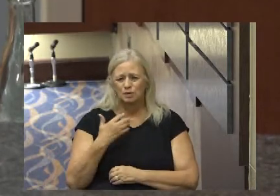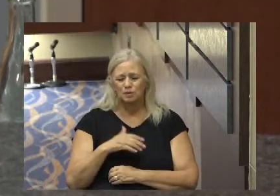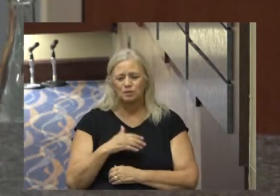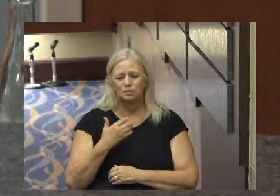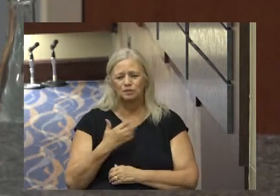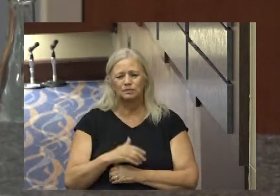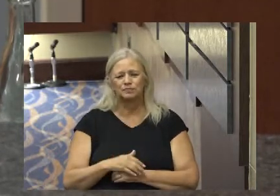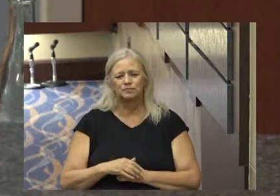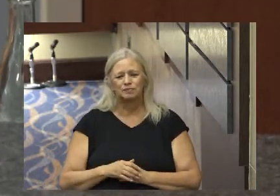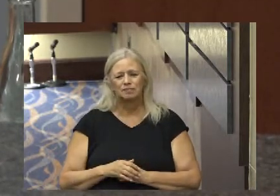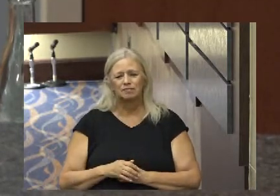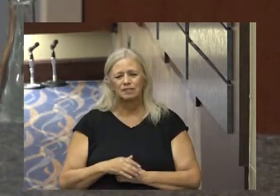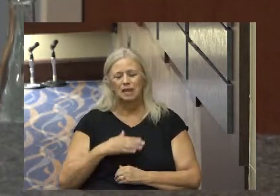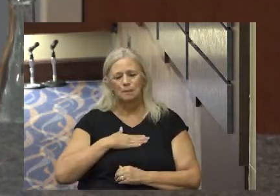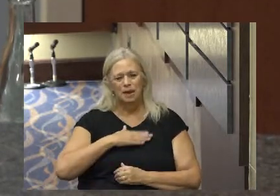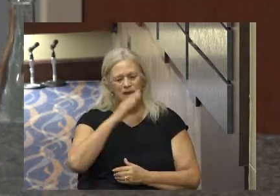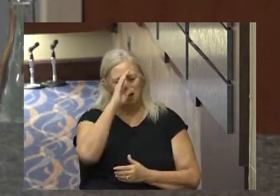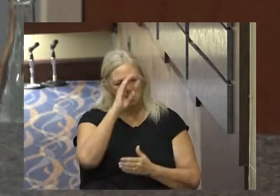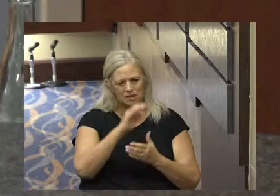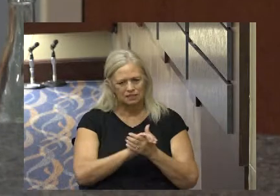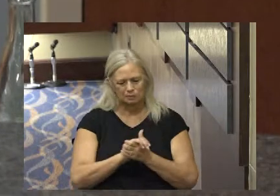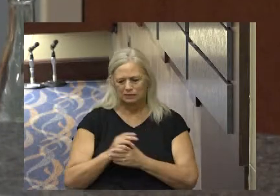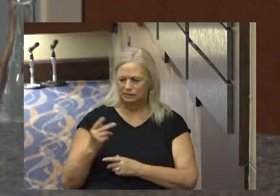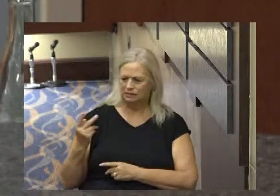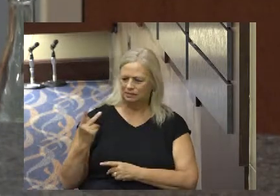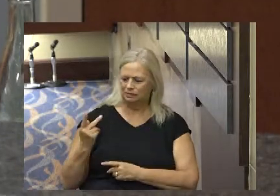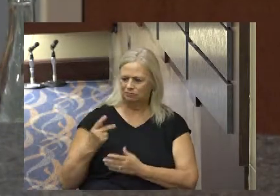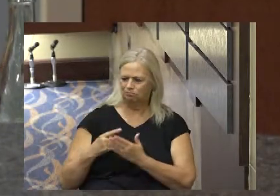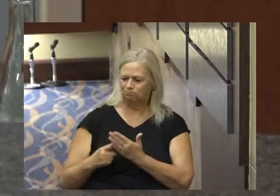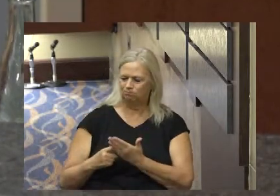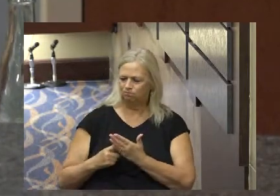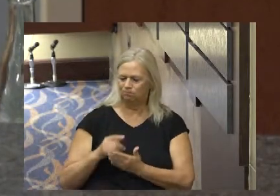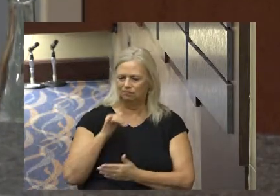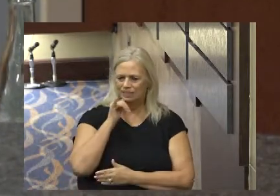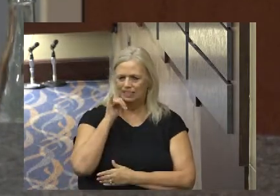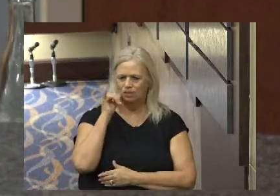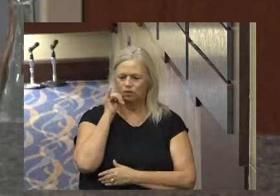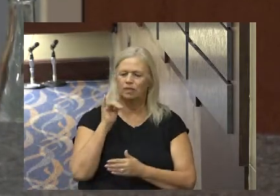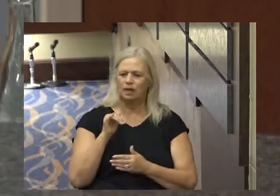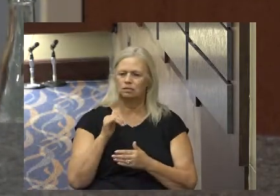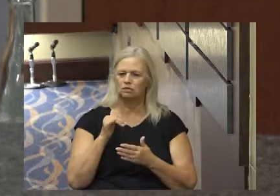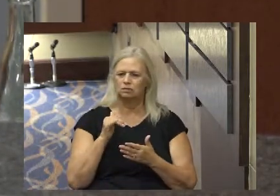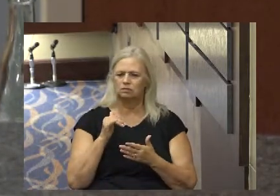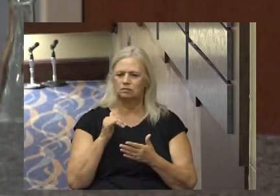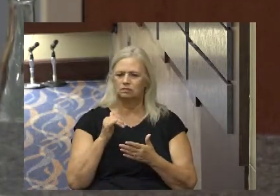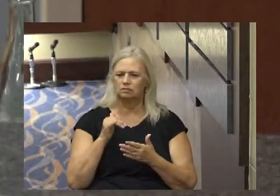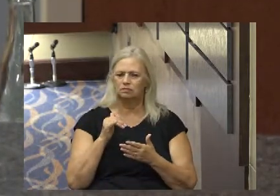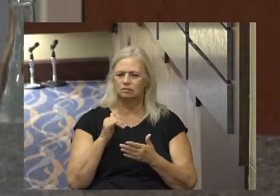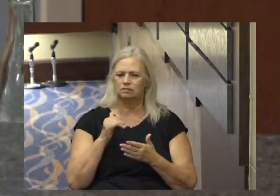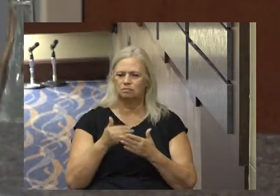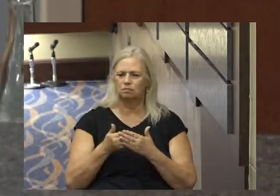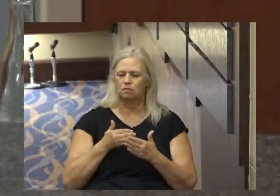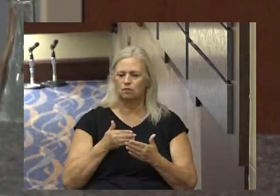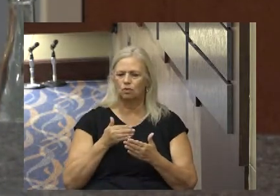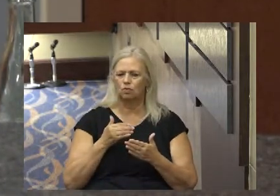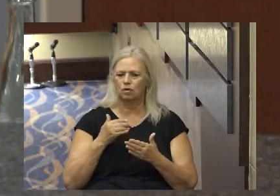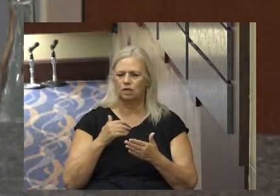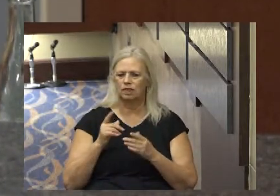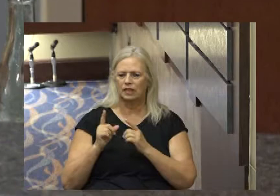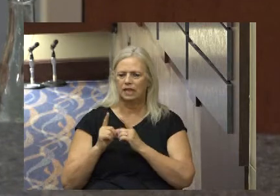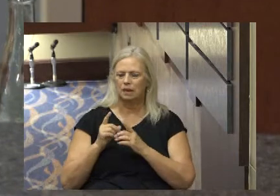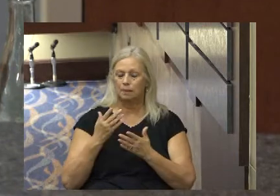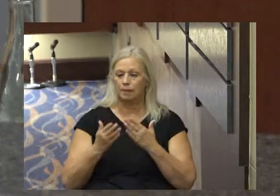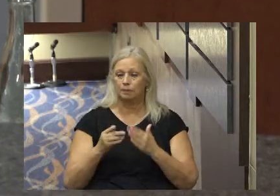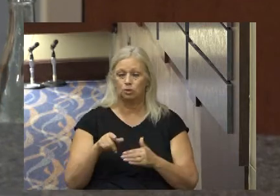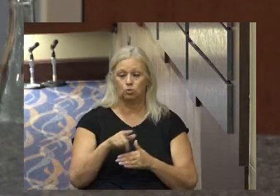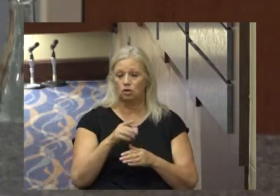But my husband and I were talking yesterday about, folks first start dating, you get the representative. You might not get the